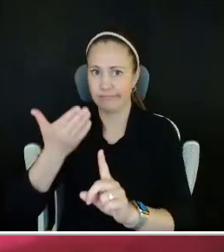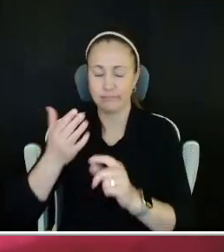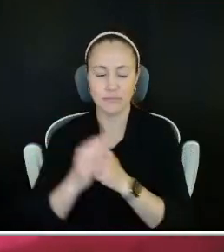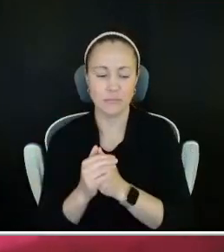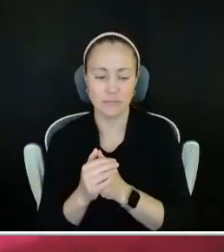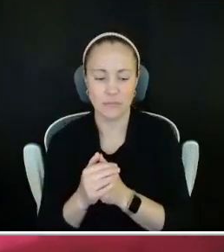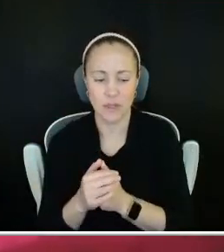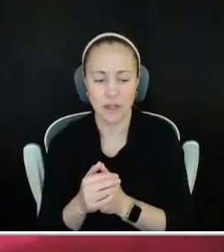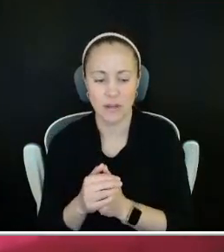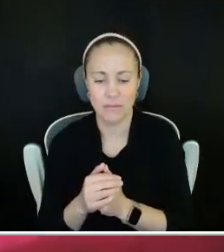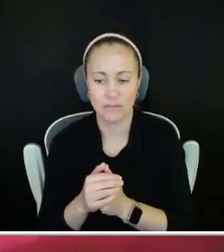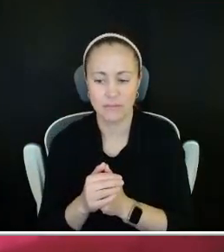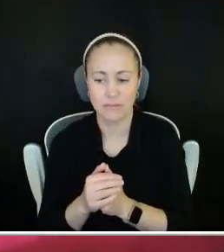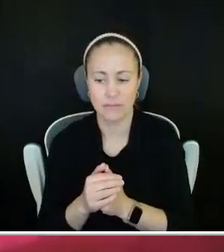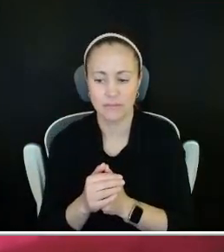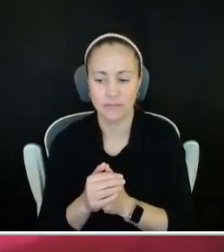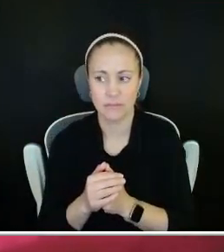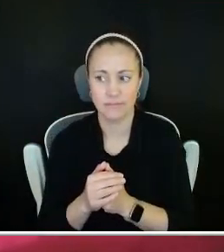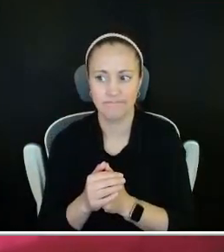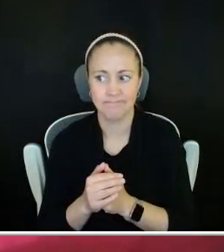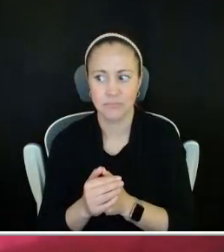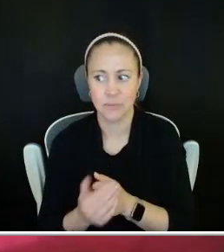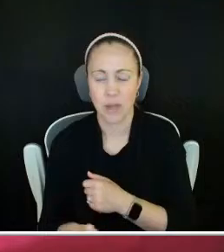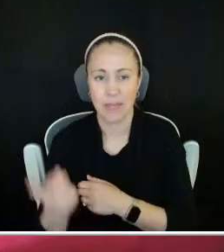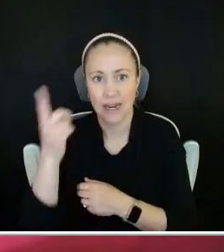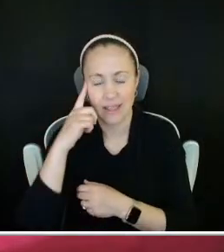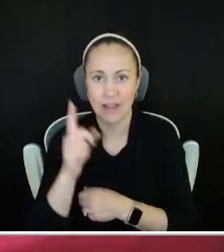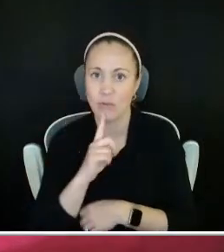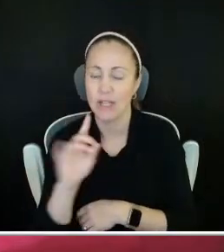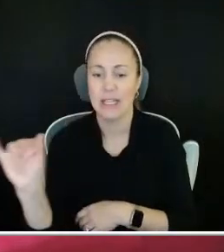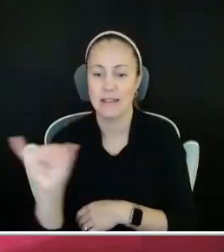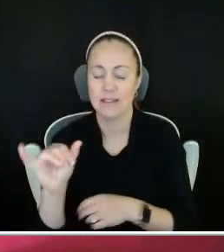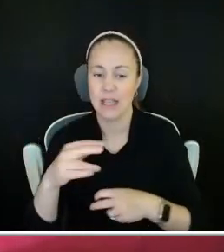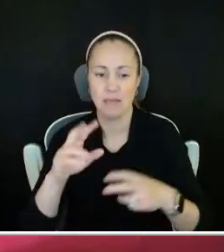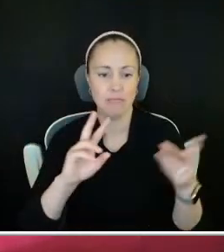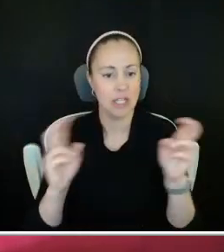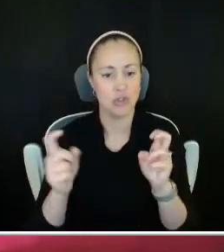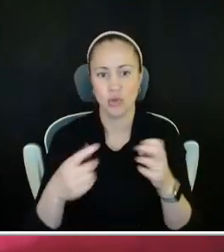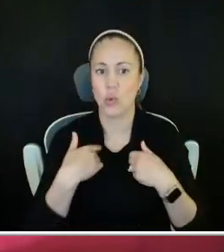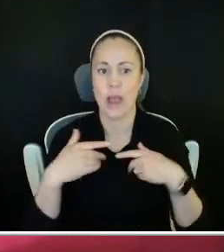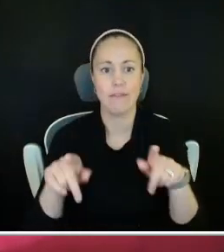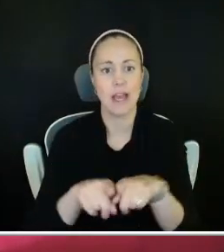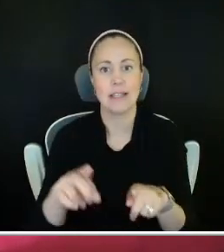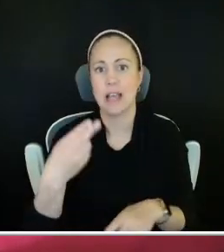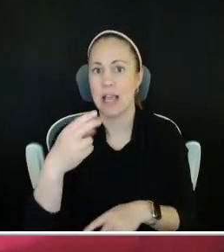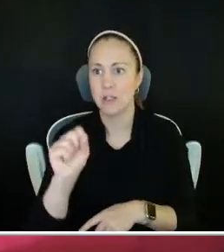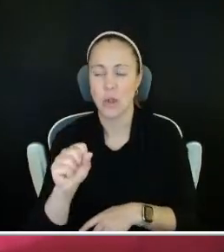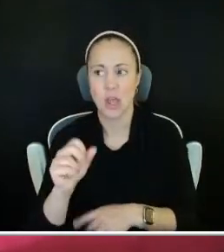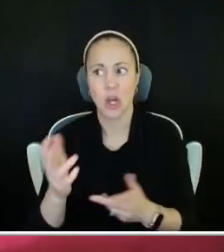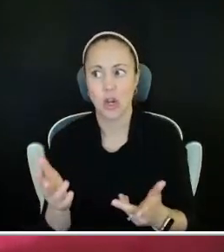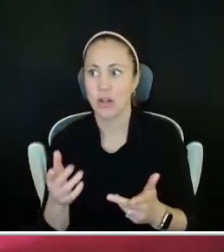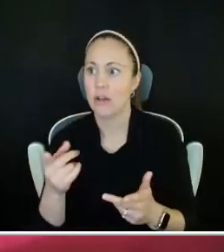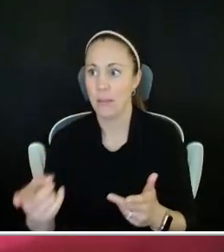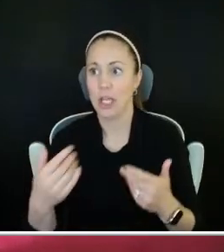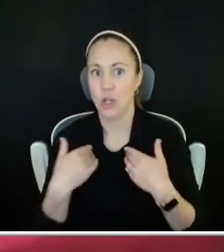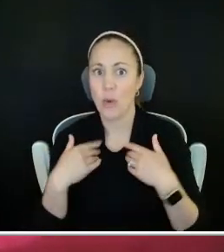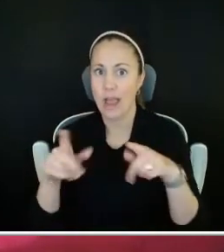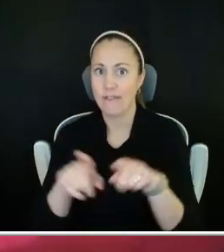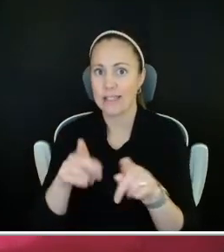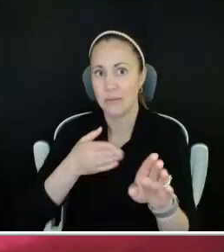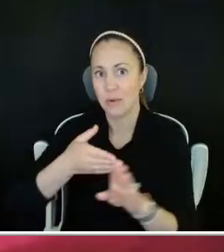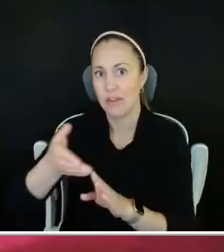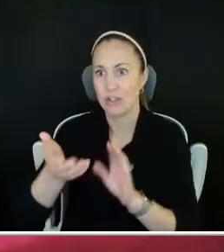I think that, the same issues you have as a high schooler, you have as a professional